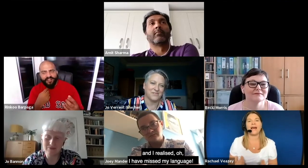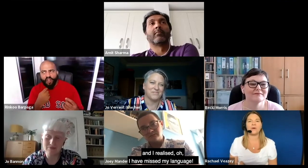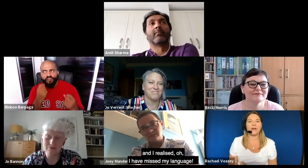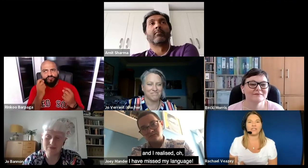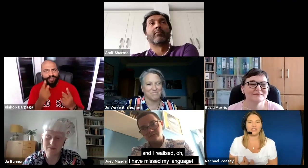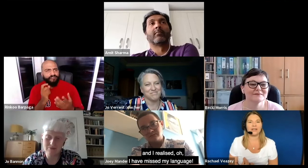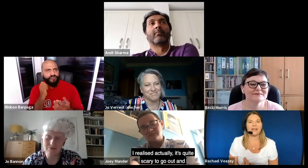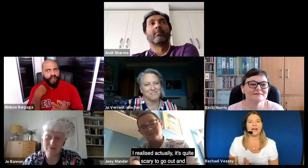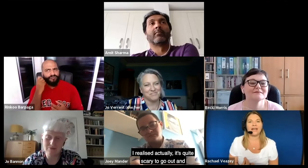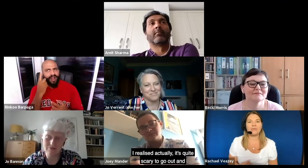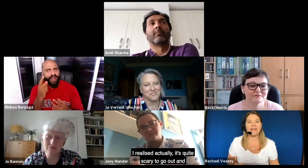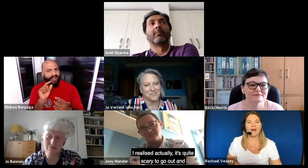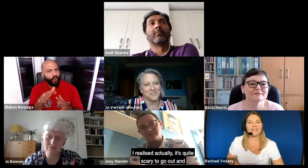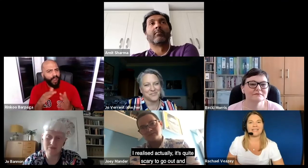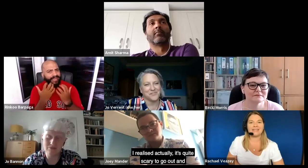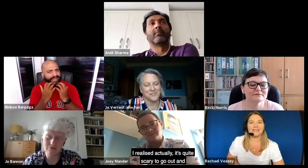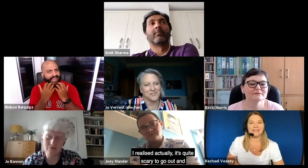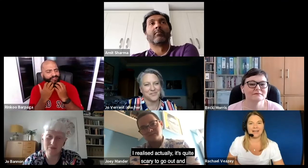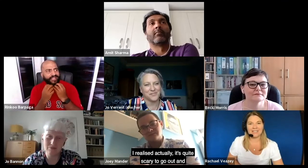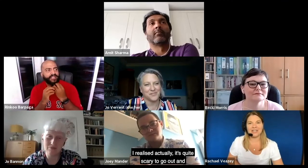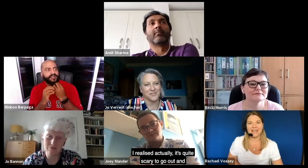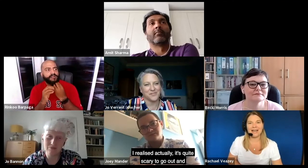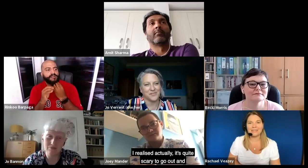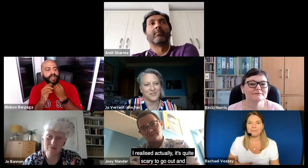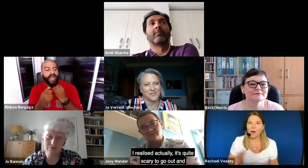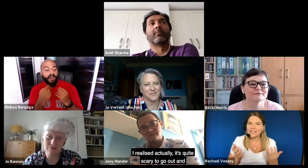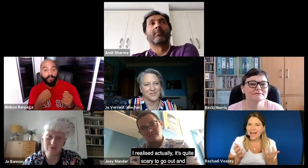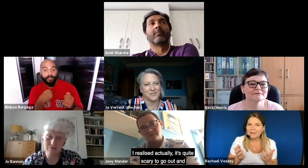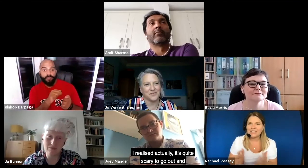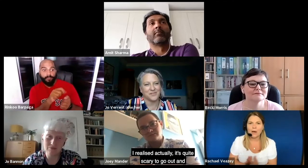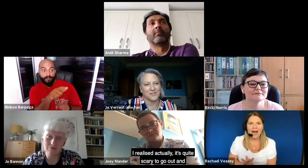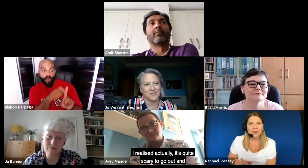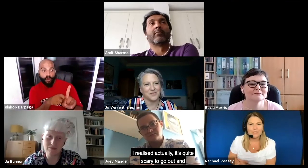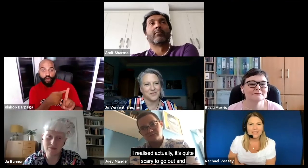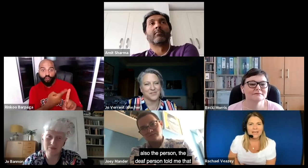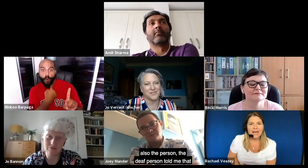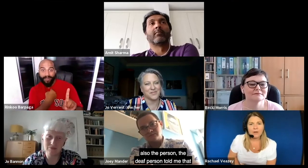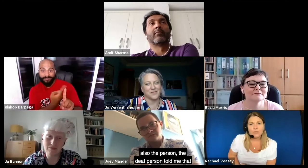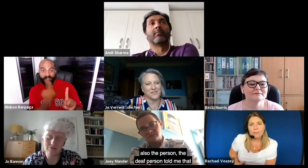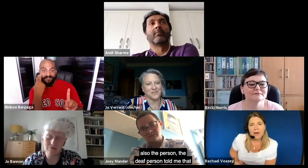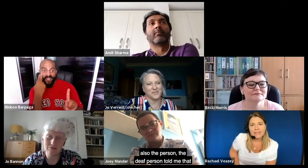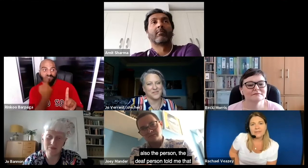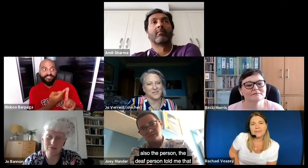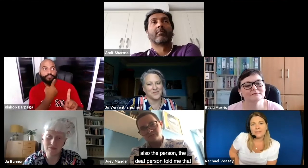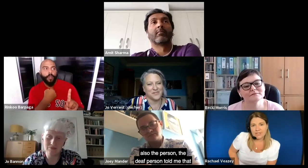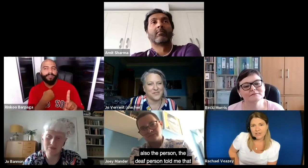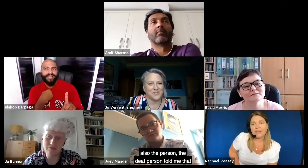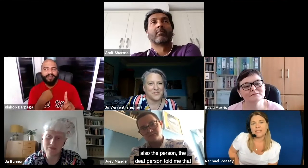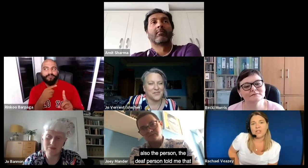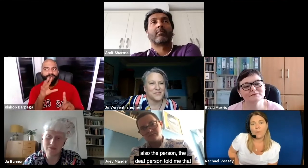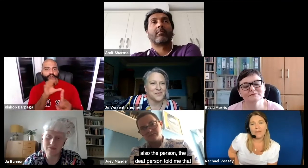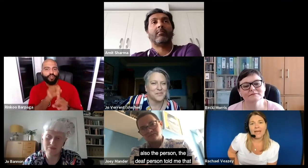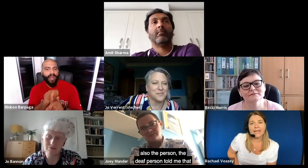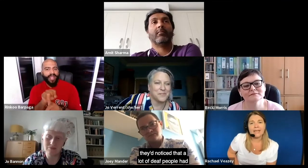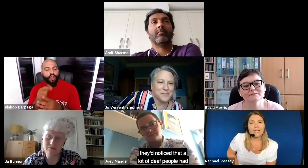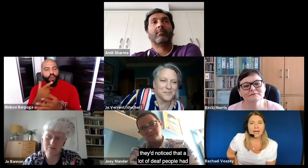my language. And I realised, actually, it's quite scary to go out. And also the deaf person